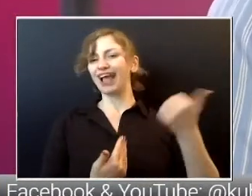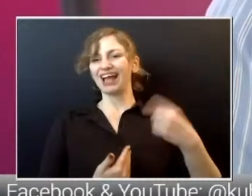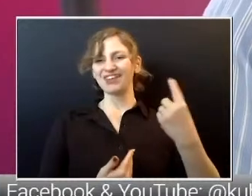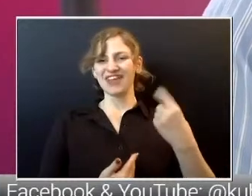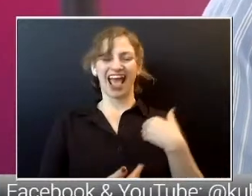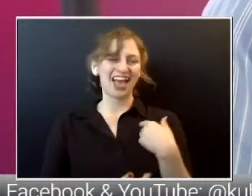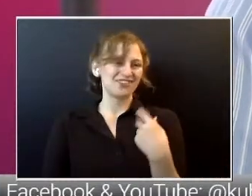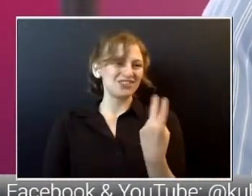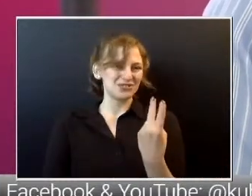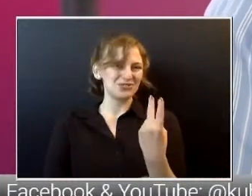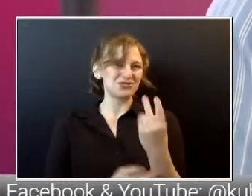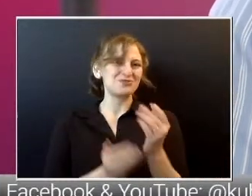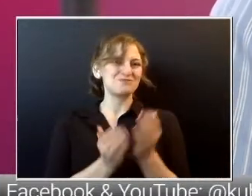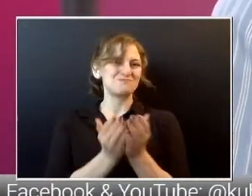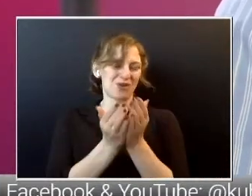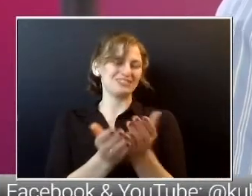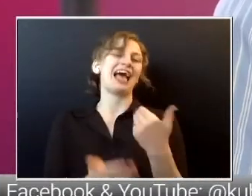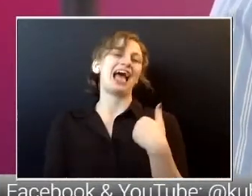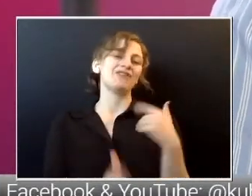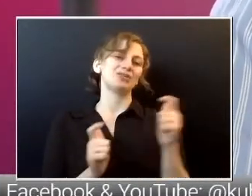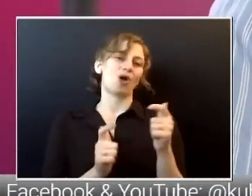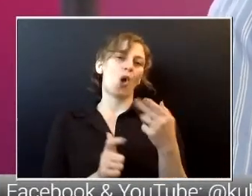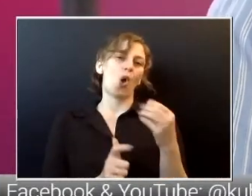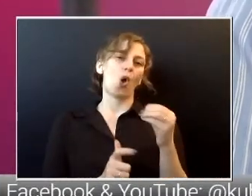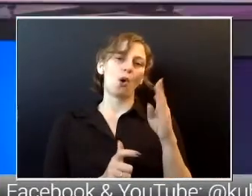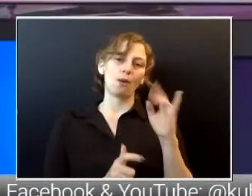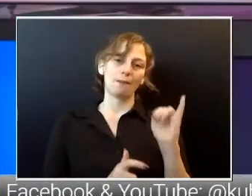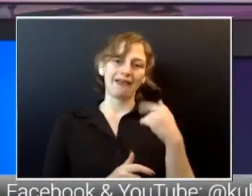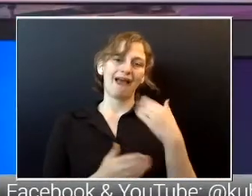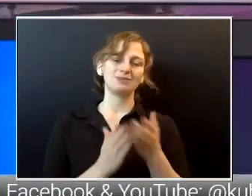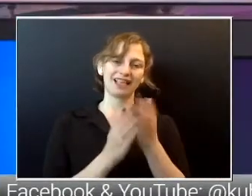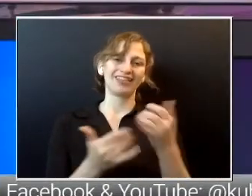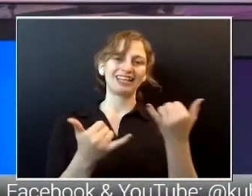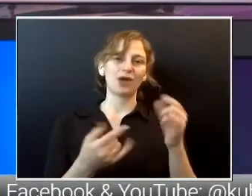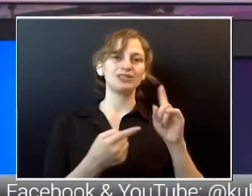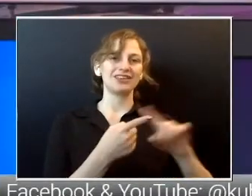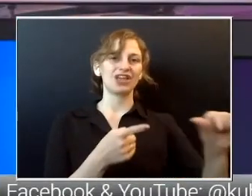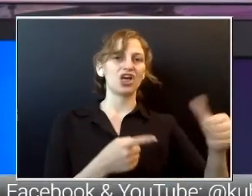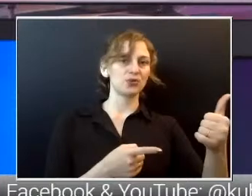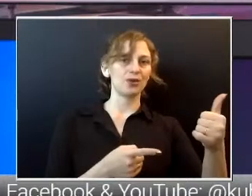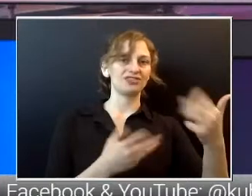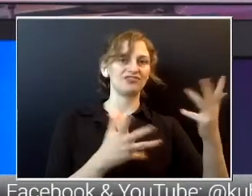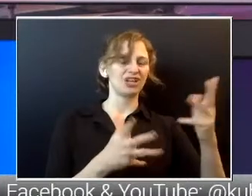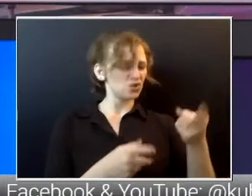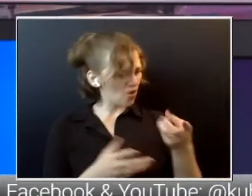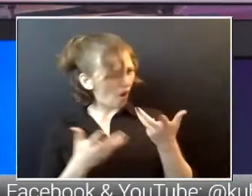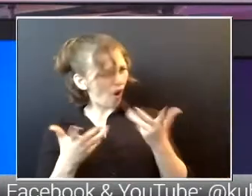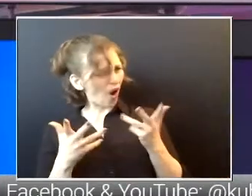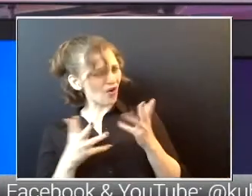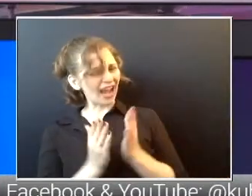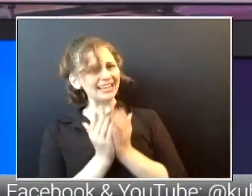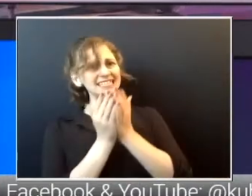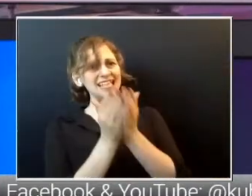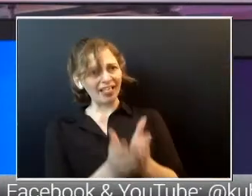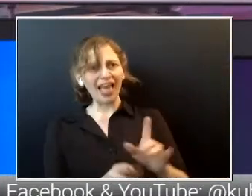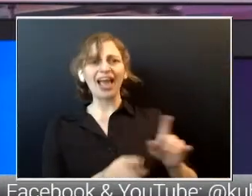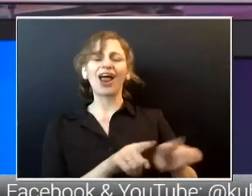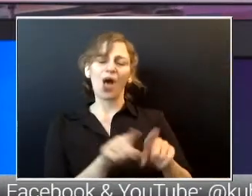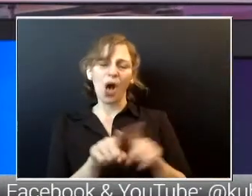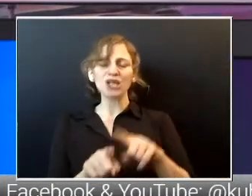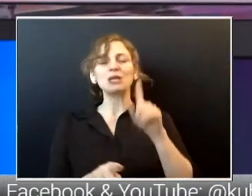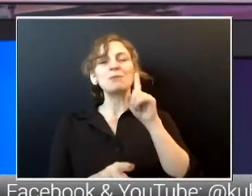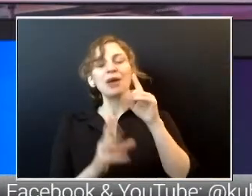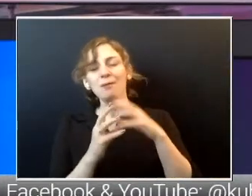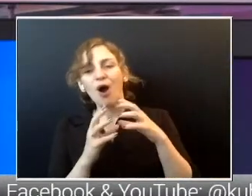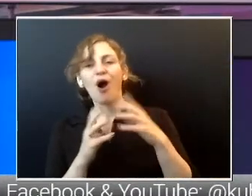I'm sailing now until the large one's finished. Wait, so you're already sailing in addition to playing pickleball and restoring another boat? Yeah. Yeah.